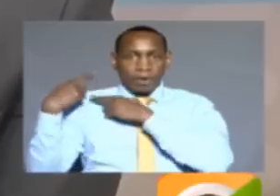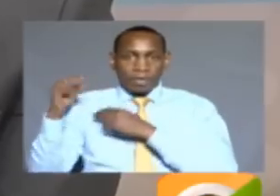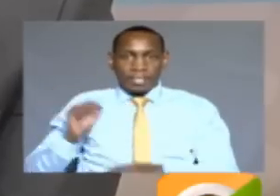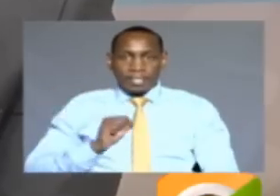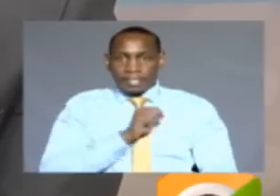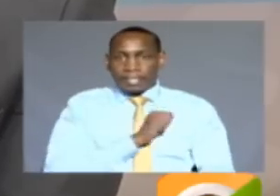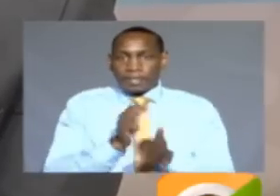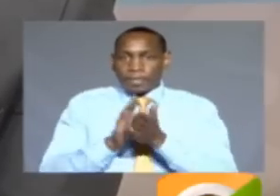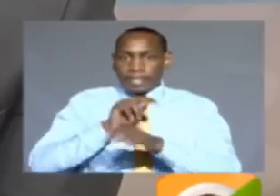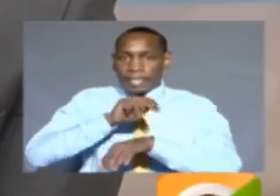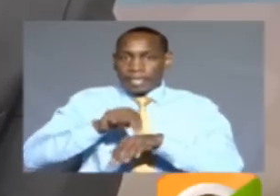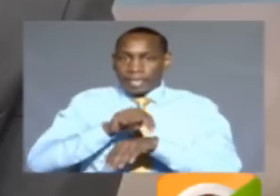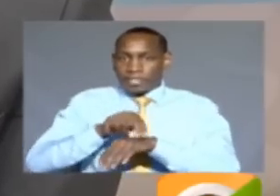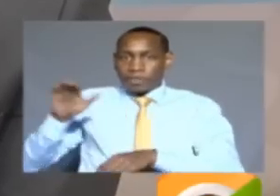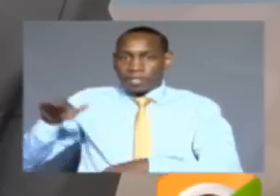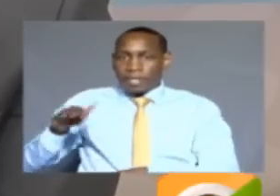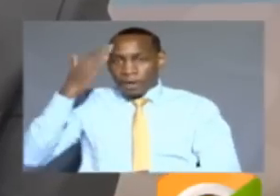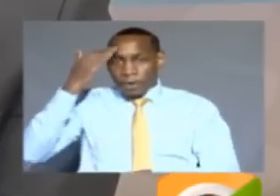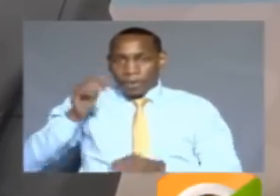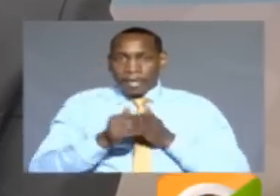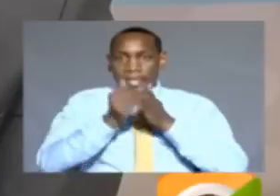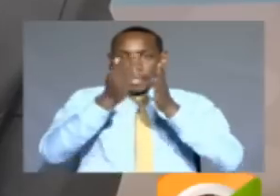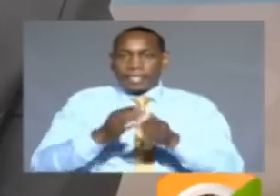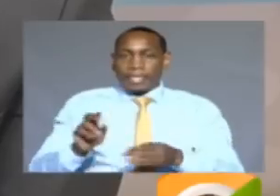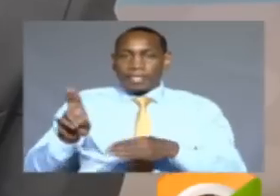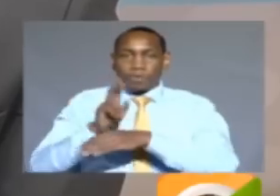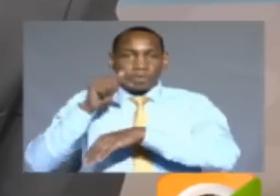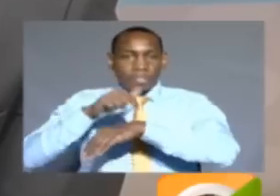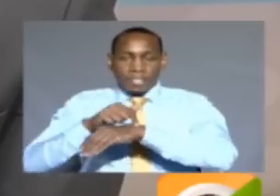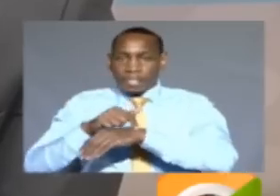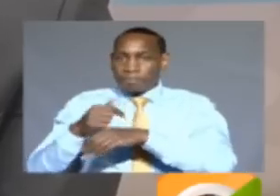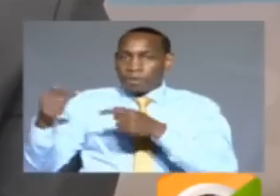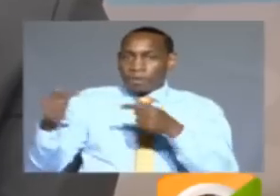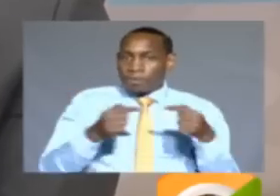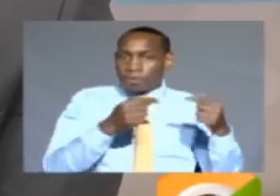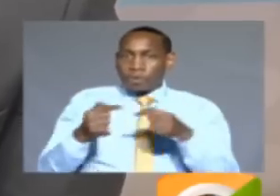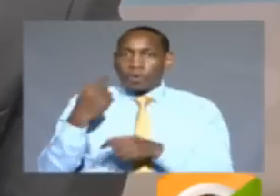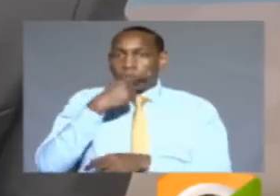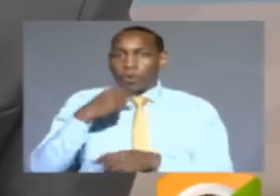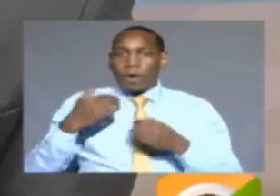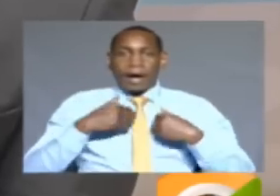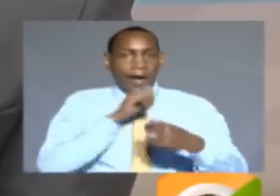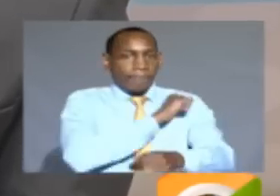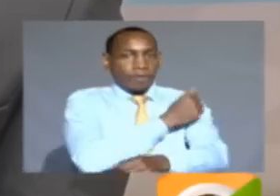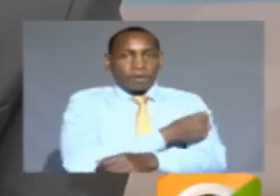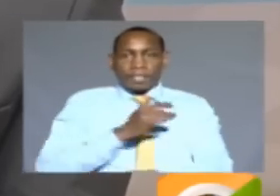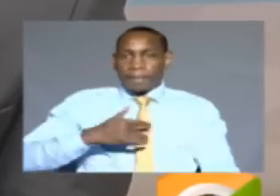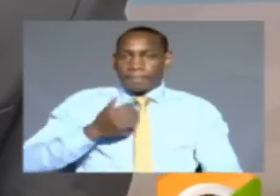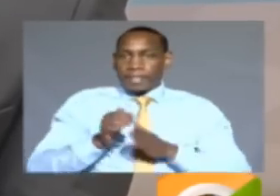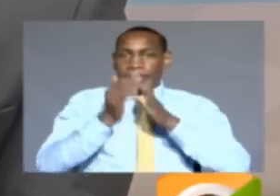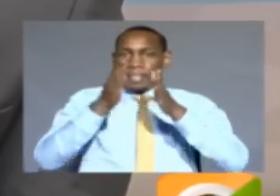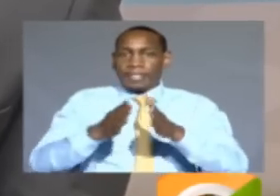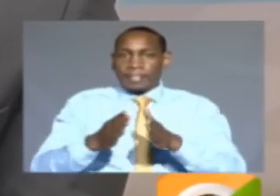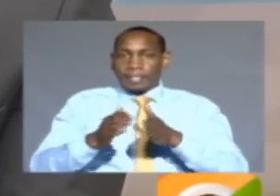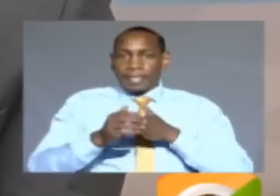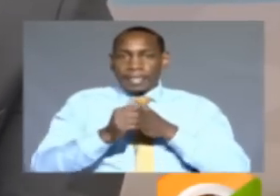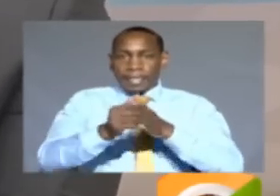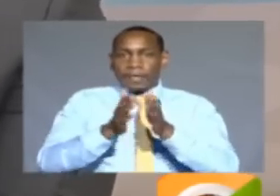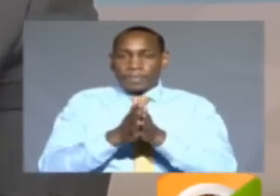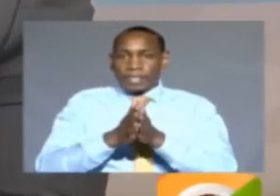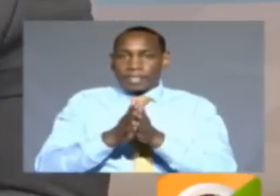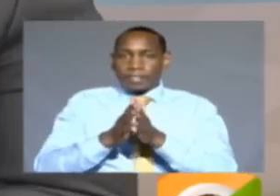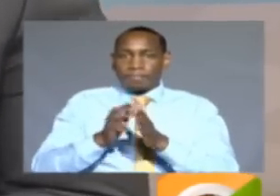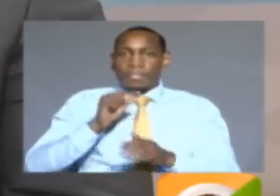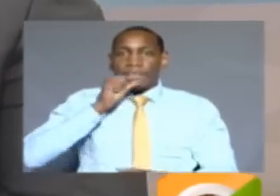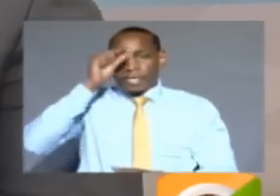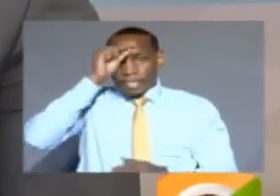National Assembly. Why should our leaders then spend much time fighting on who's superior? I feel these leaders are led by their greed and